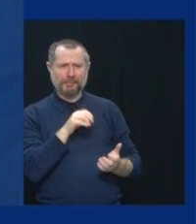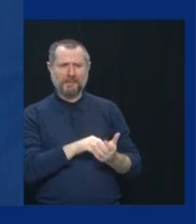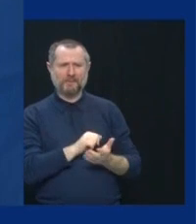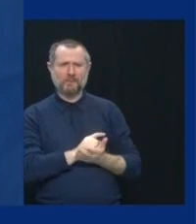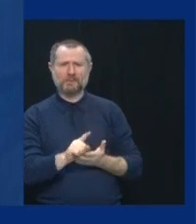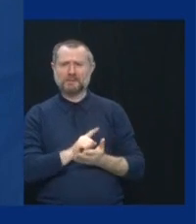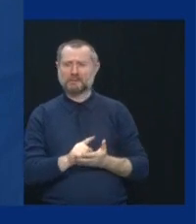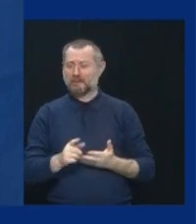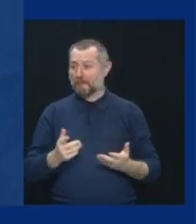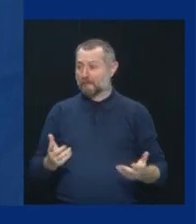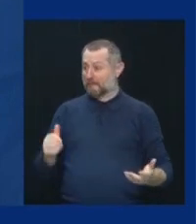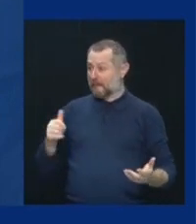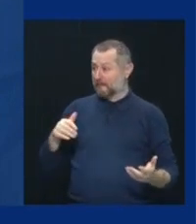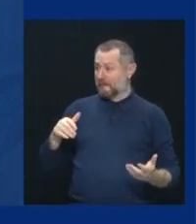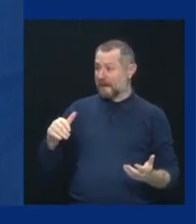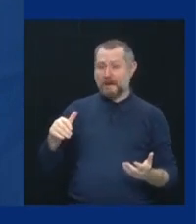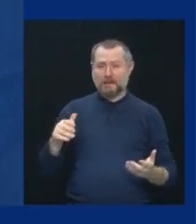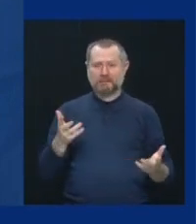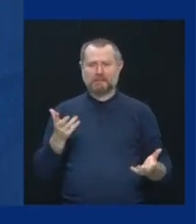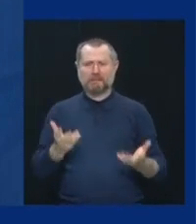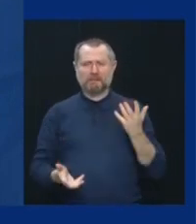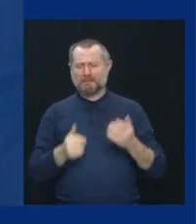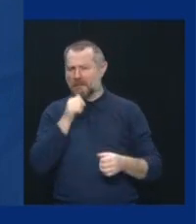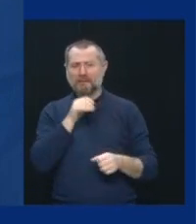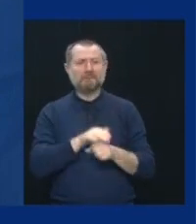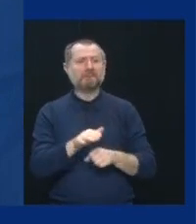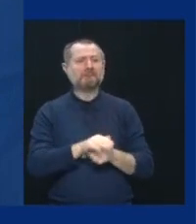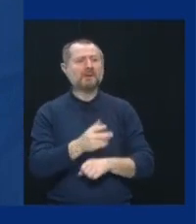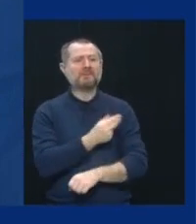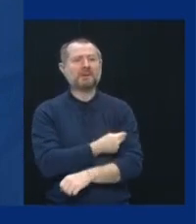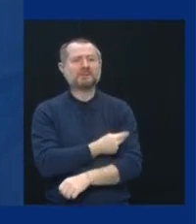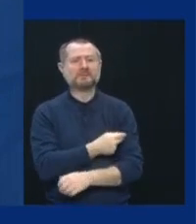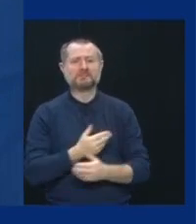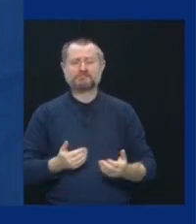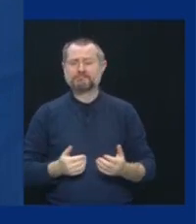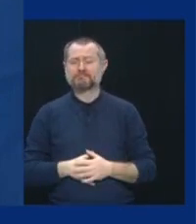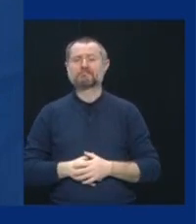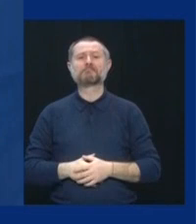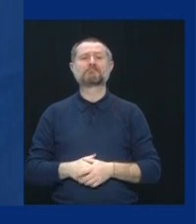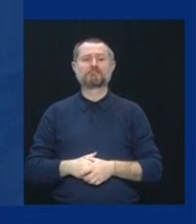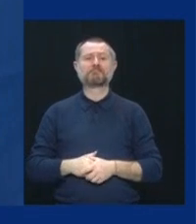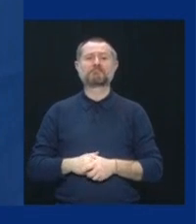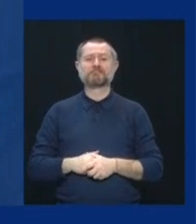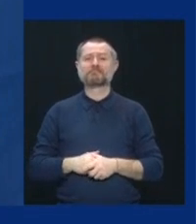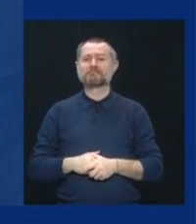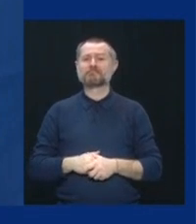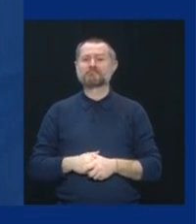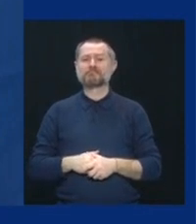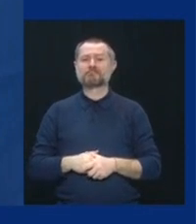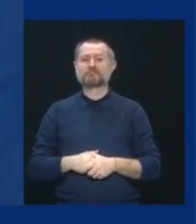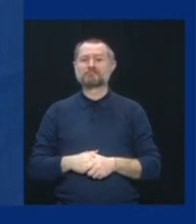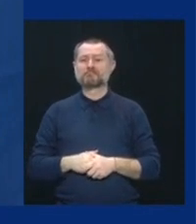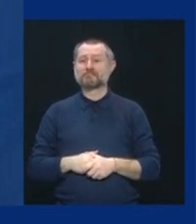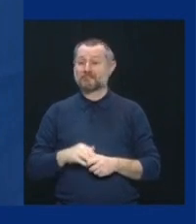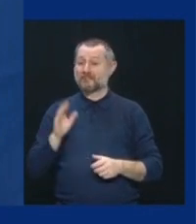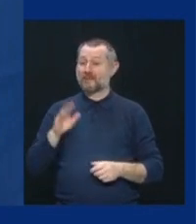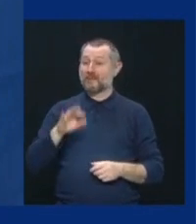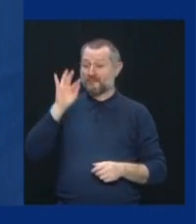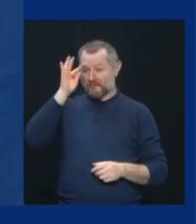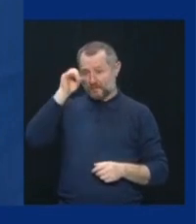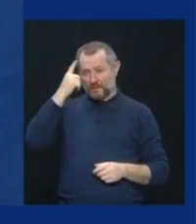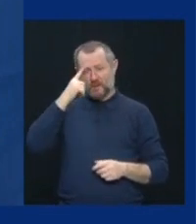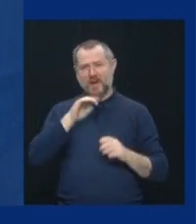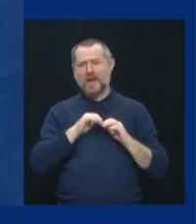the doses. 10 million people chasing 300,000 doses. How does the federal government